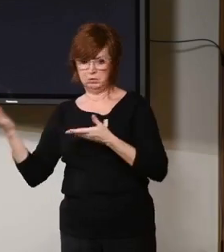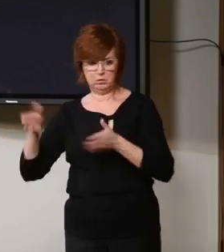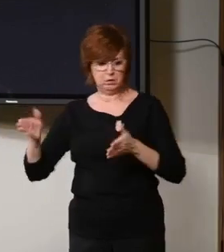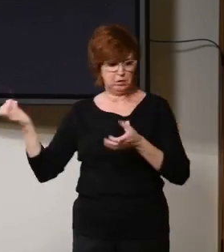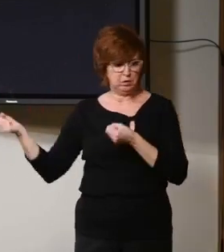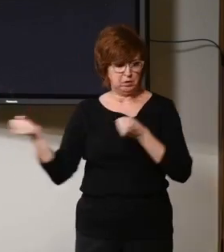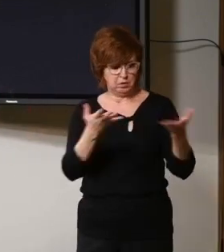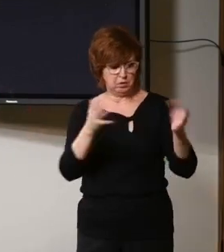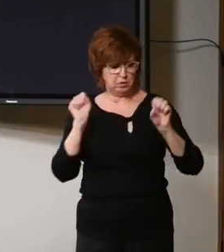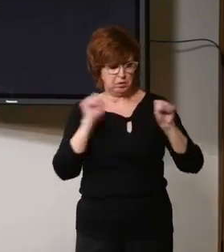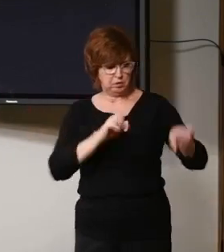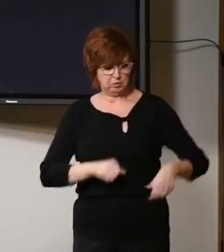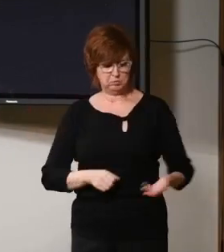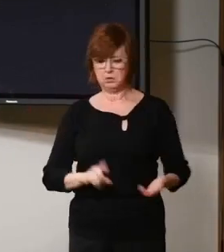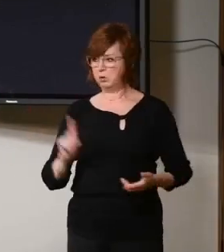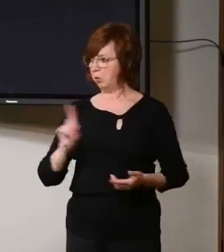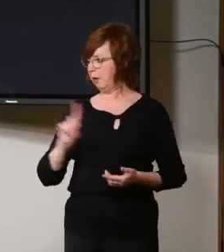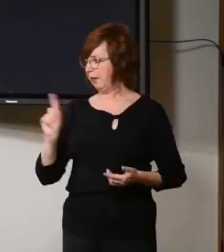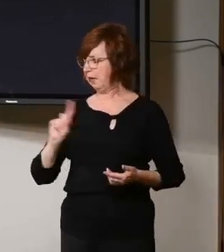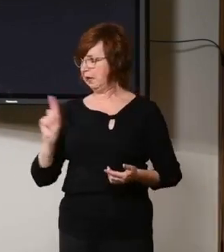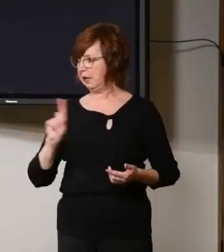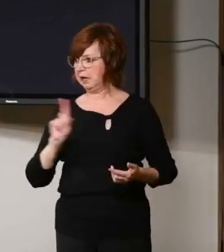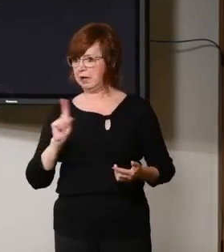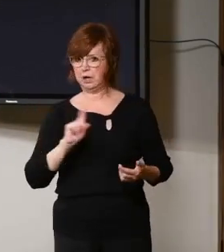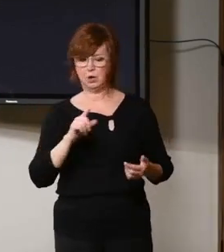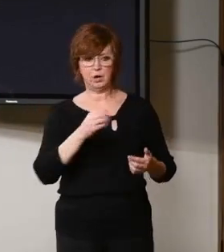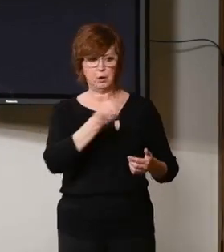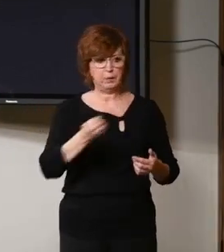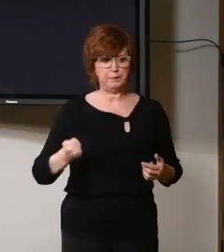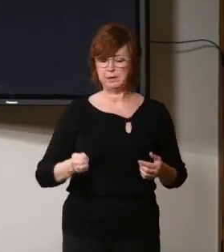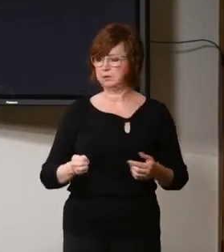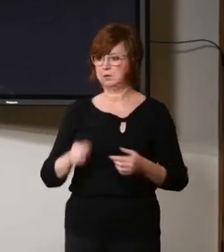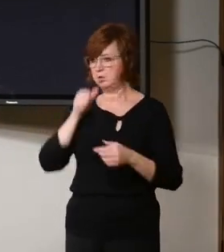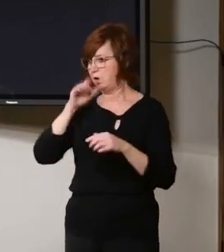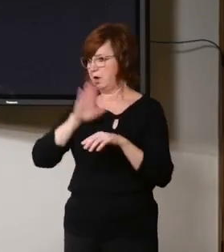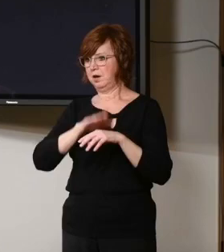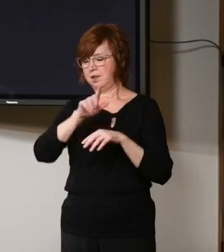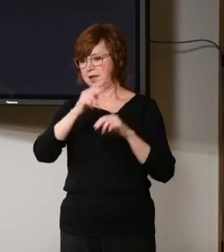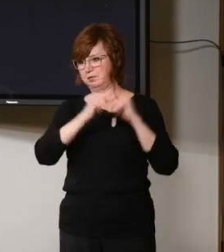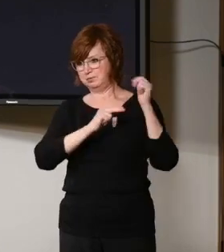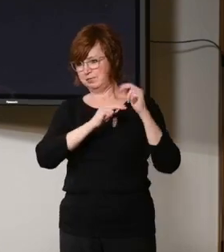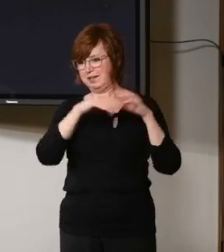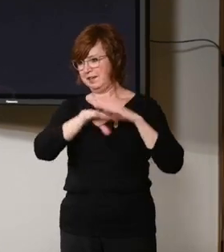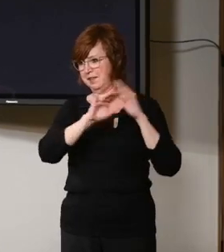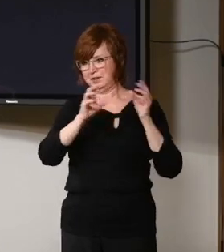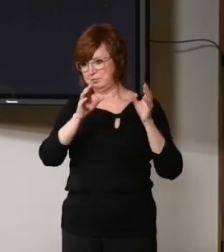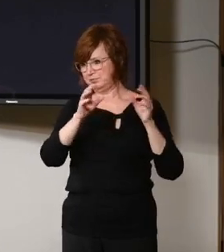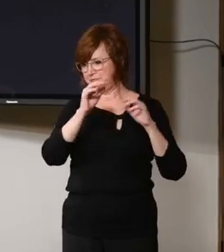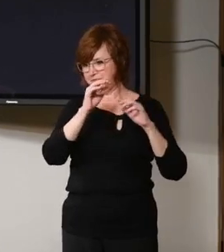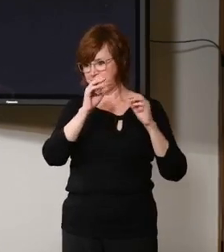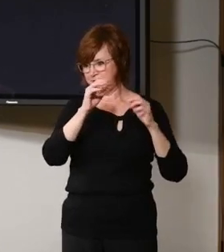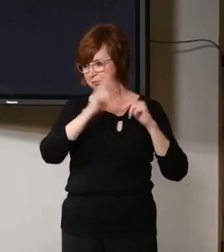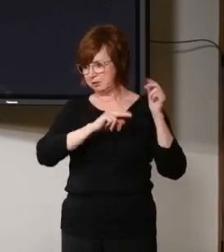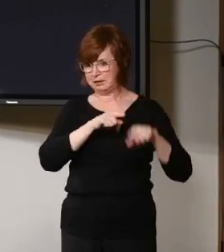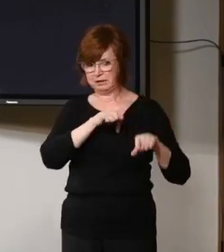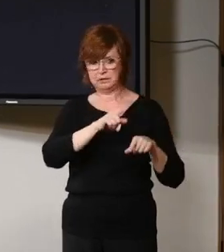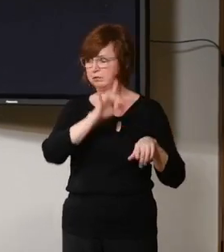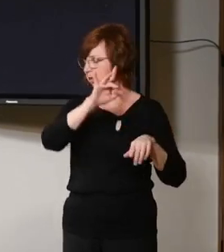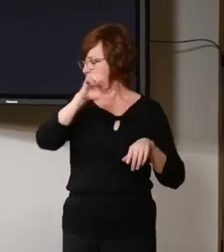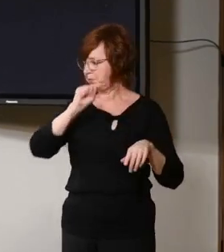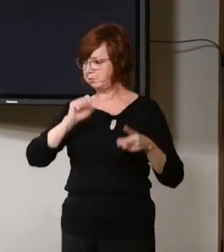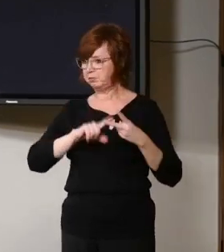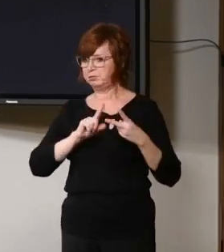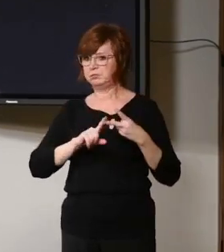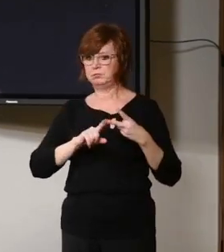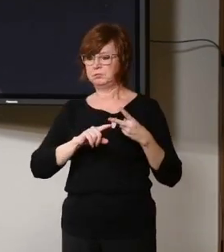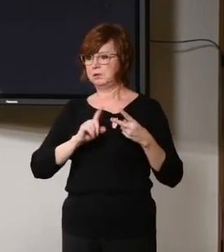now centrally located all our supplies. We've put supplies under lock and key. We no longer have supply carts sitting